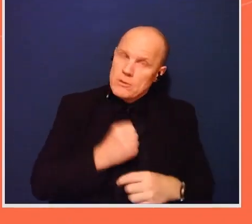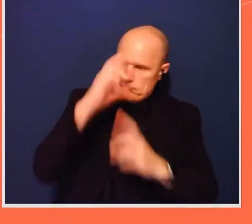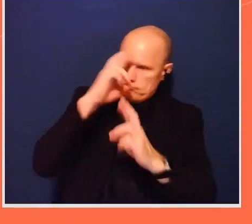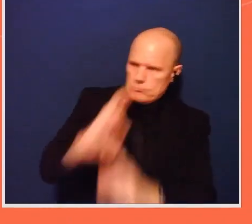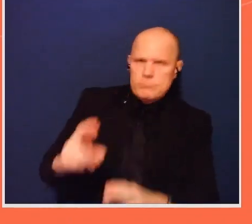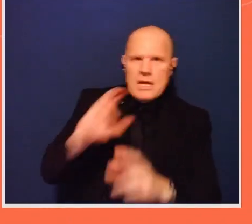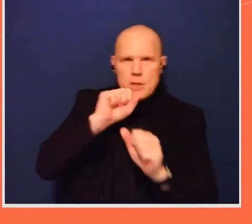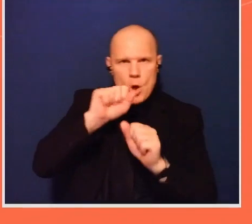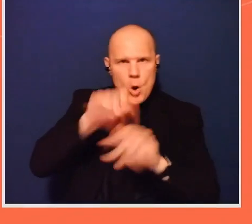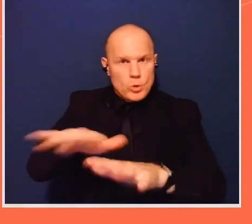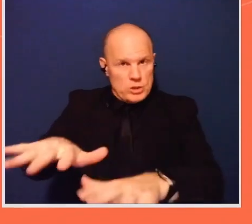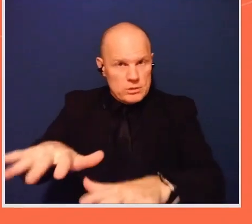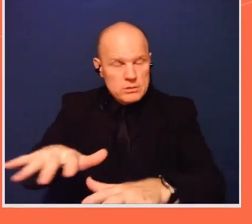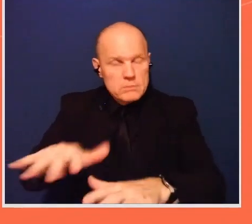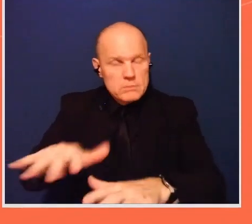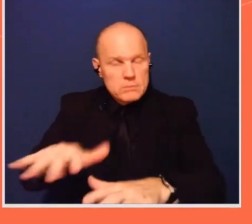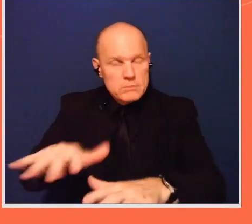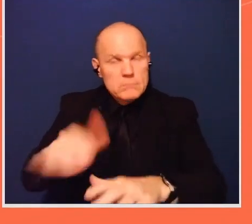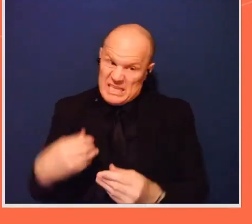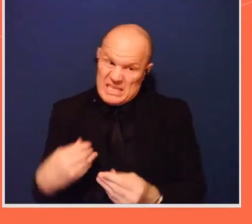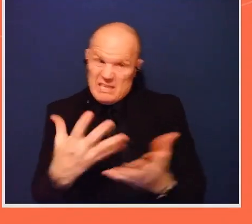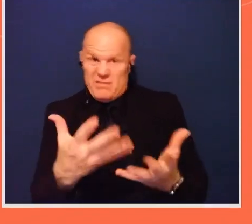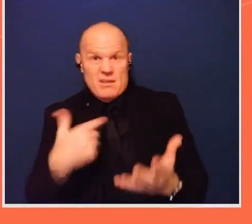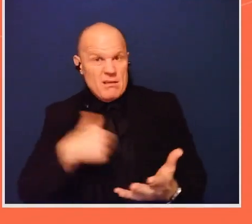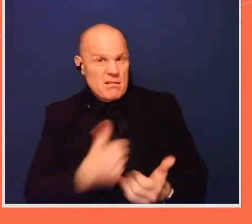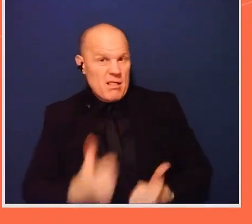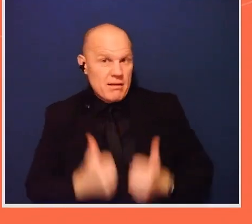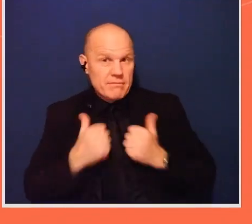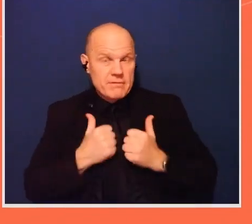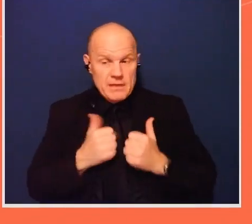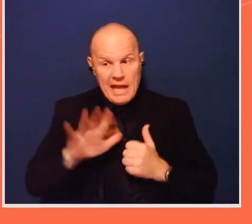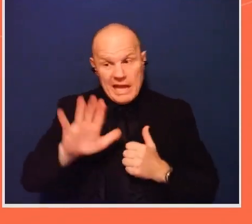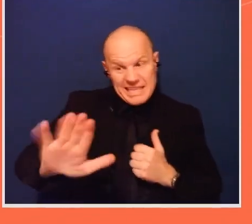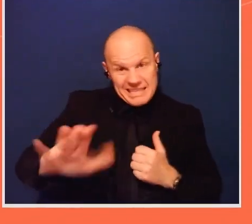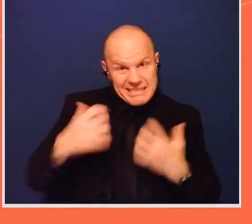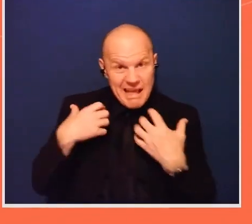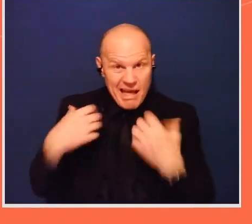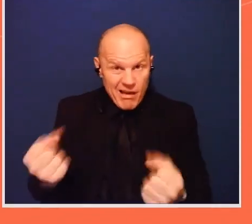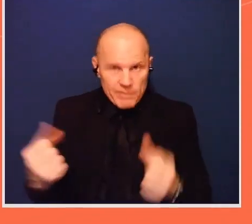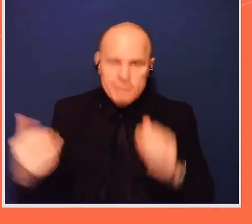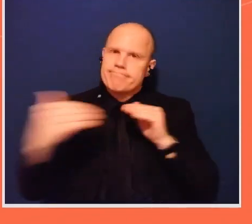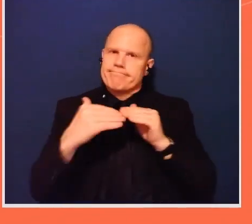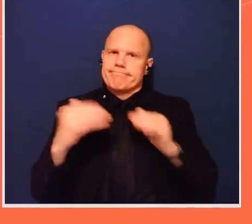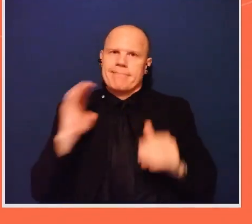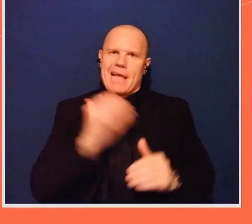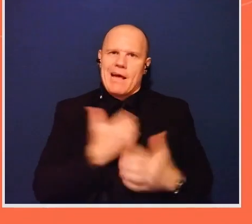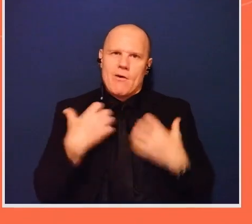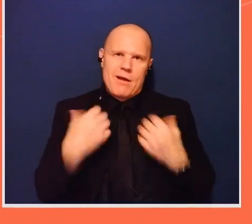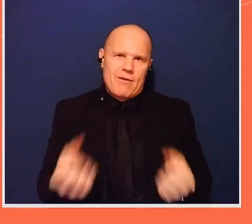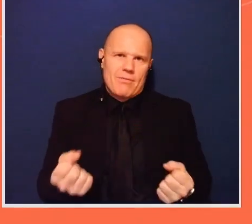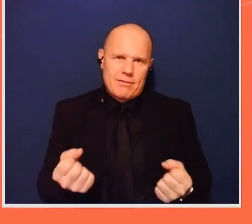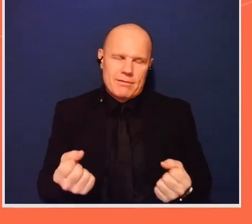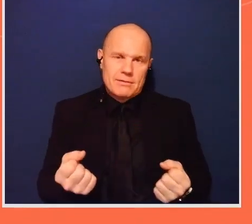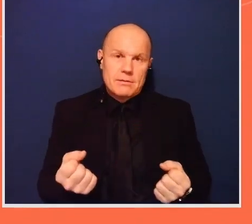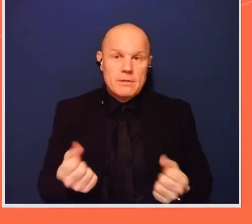On behalf of Palau and the United States, welcome to Our Ocean, Palau.